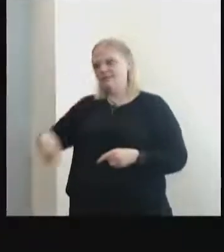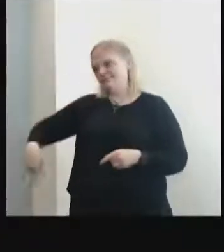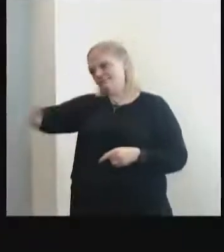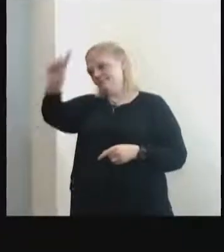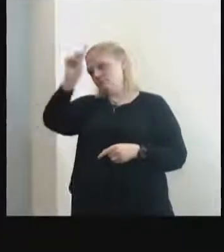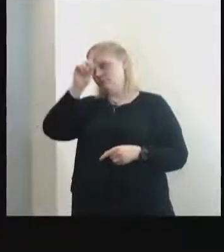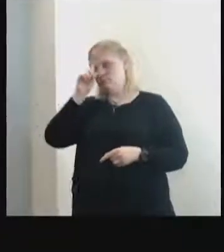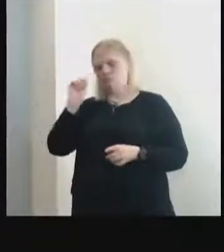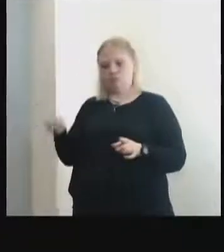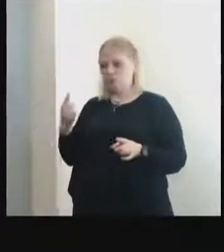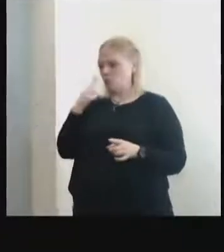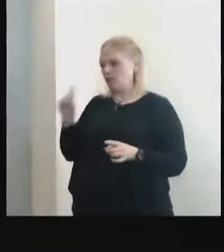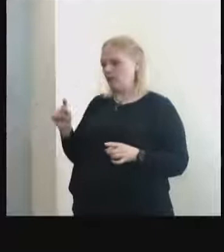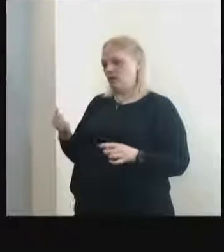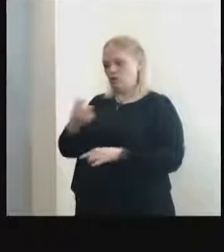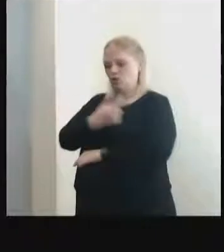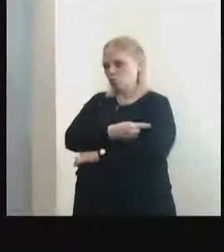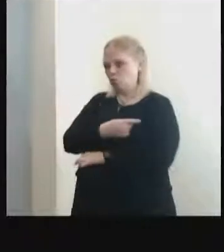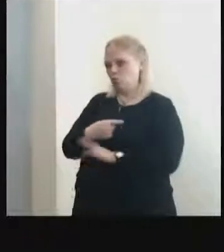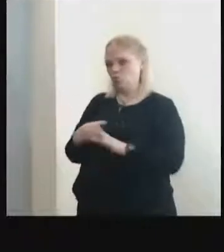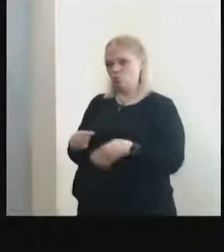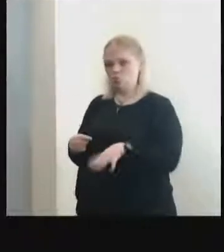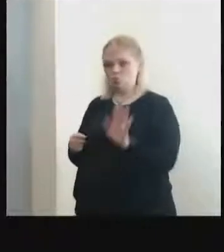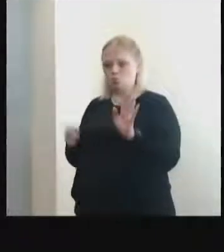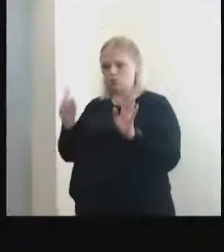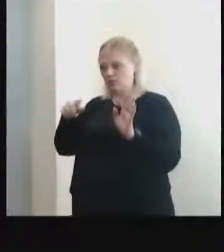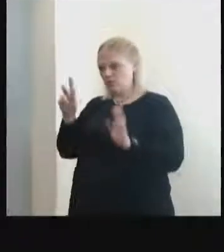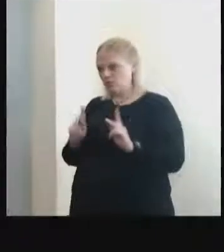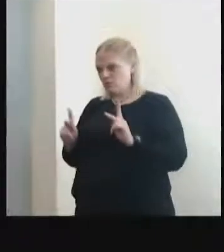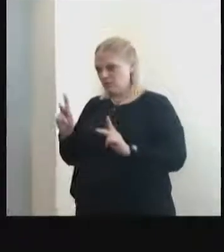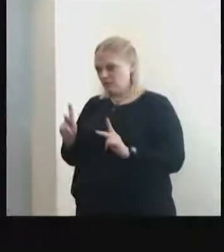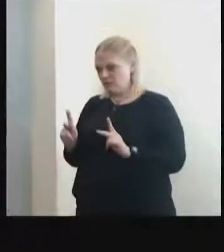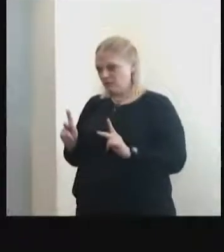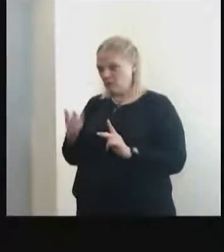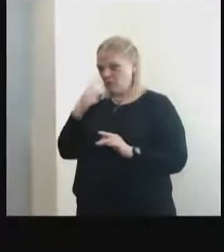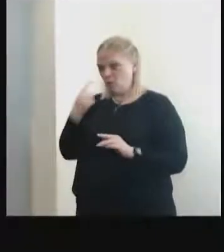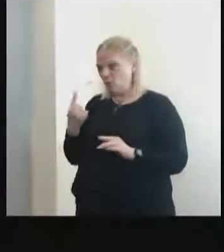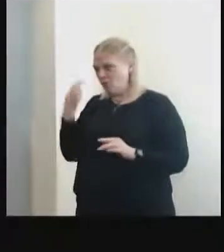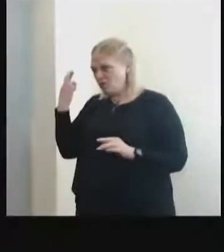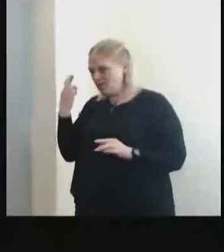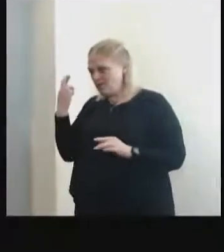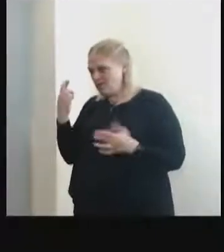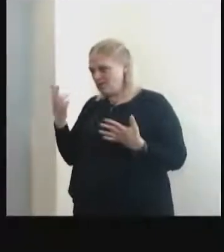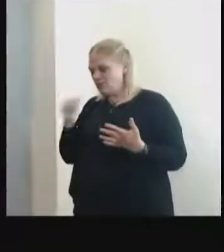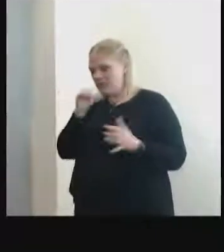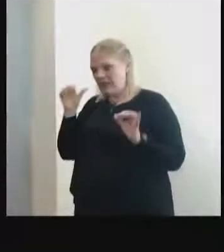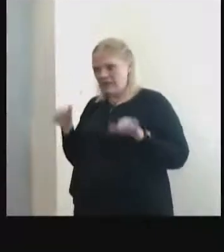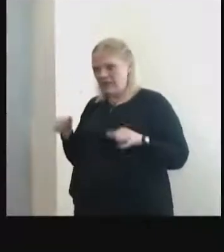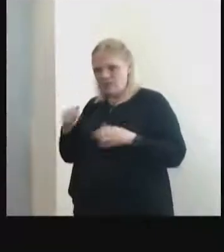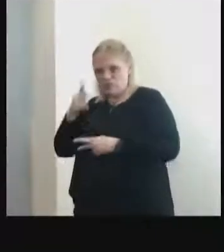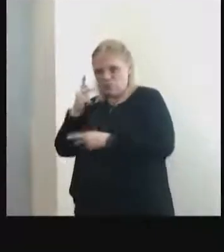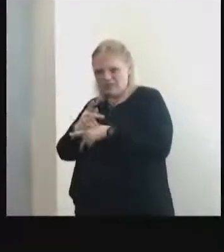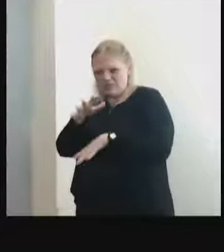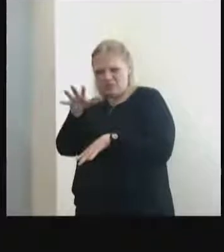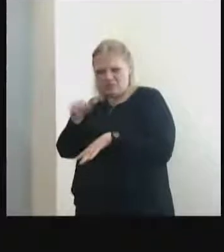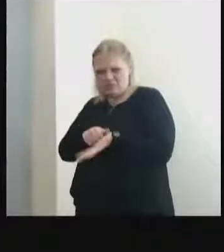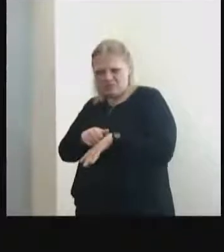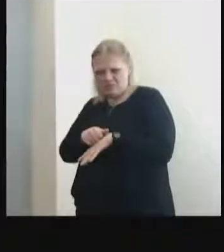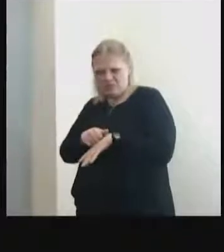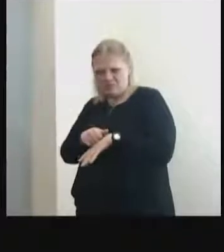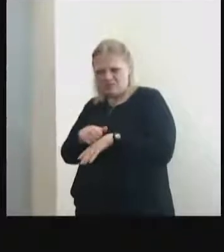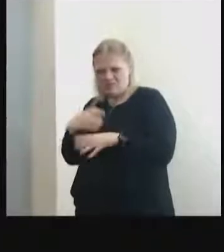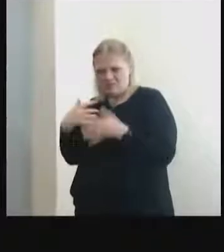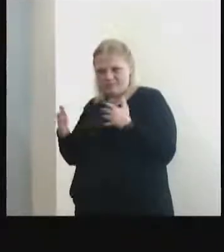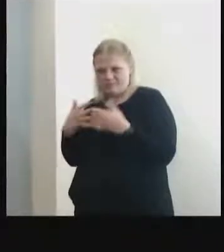told it was just for people looking for first doses, and these were people who, for one reason or another, weren't able to keep their appointments wherever they got